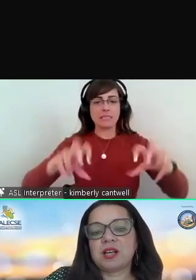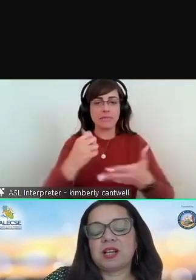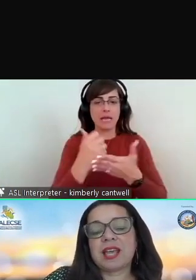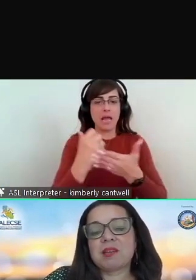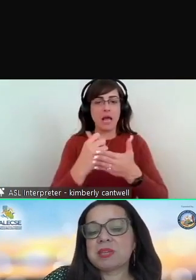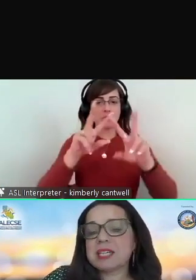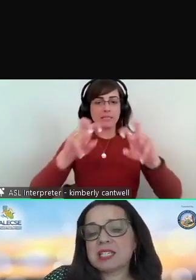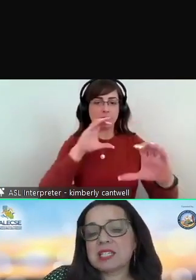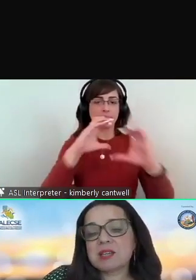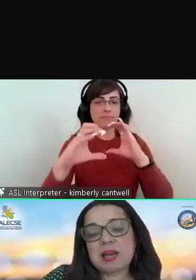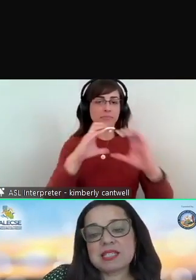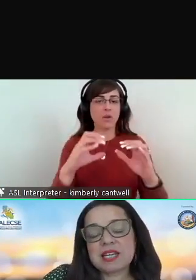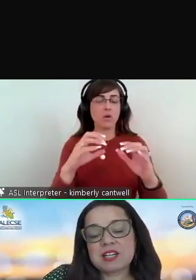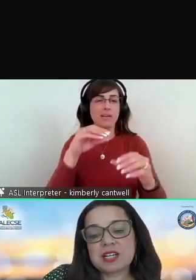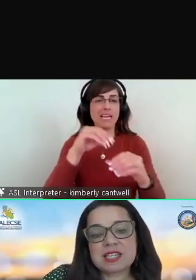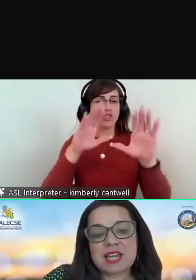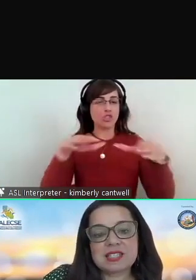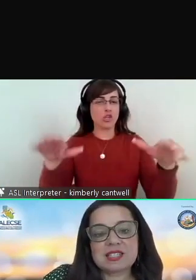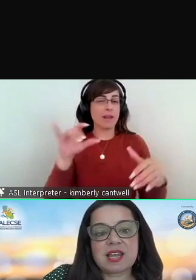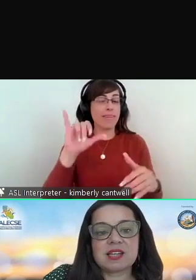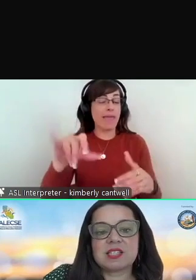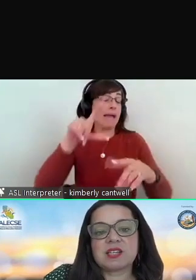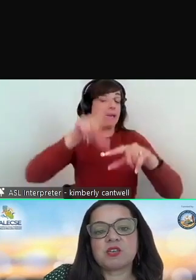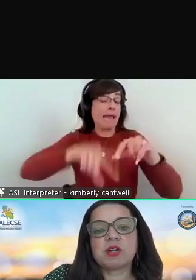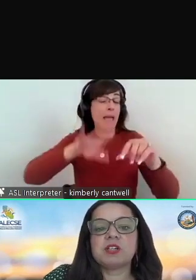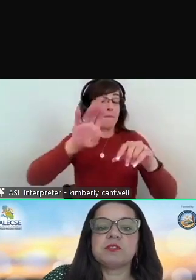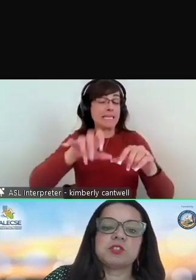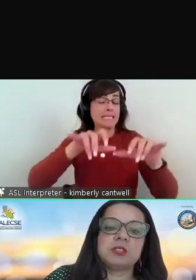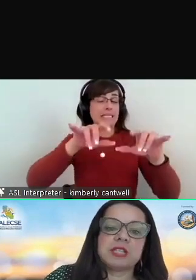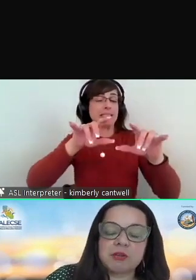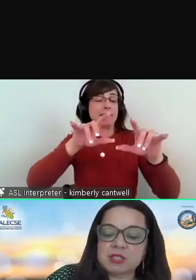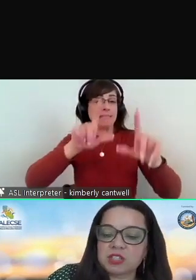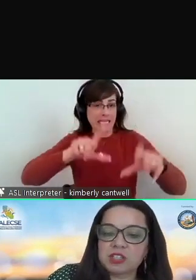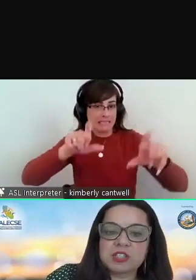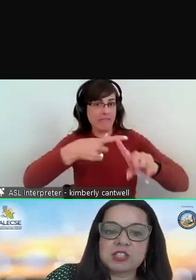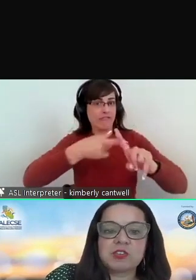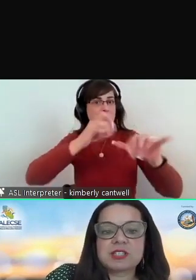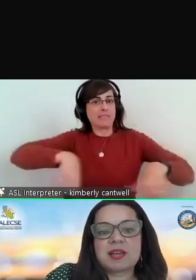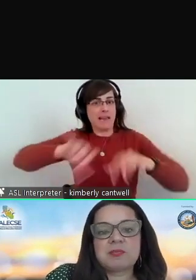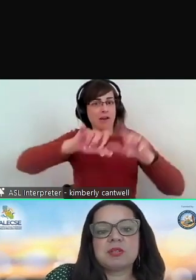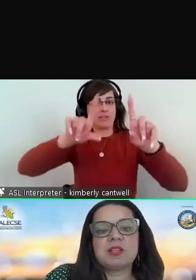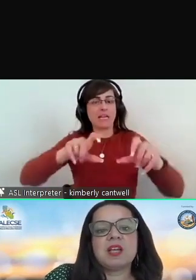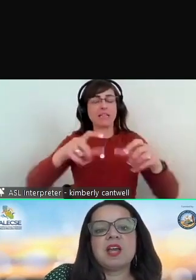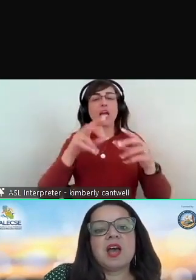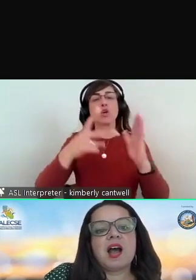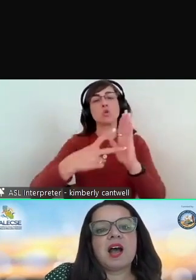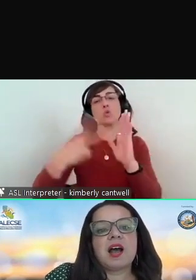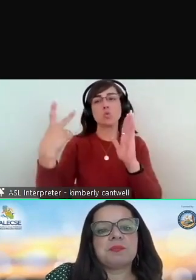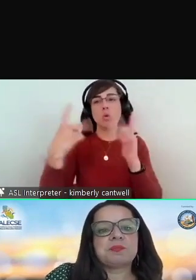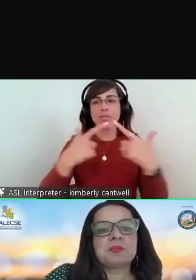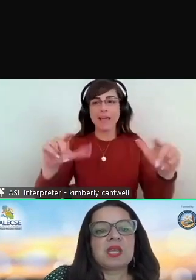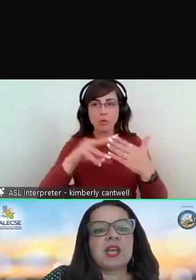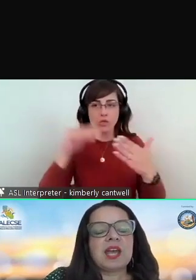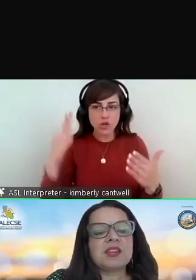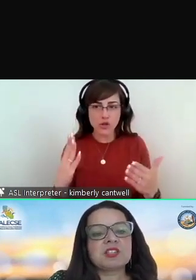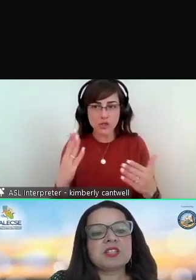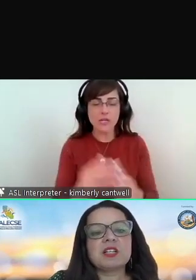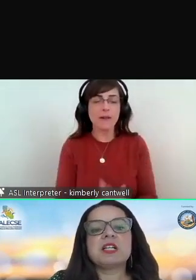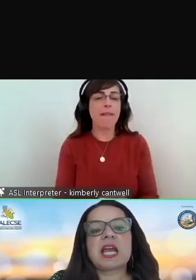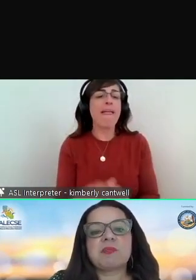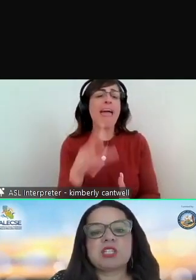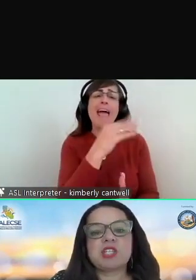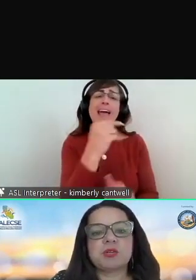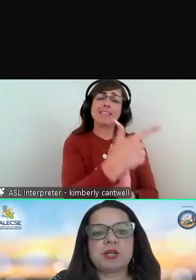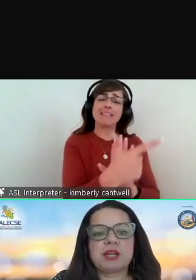who can't be tested by standardized tests and is critical for dual language learners, for example. And there's